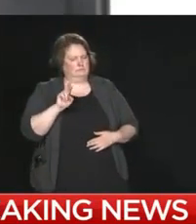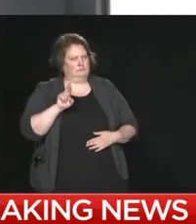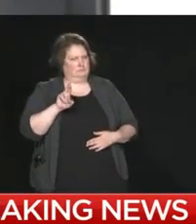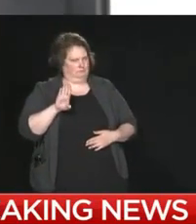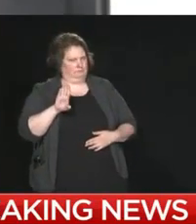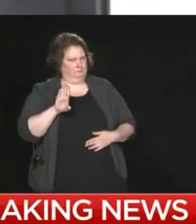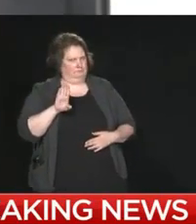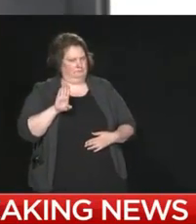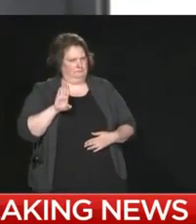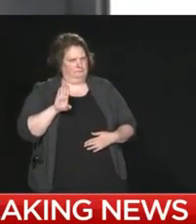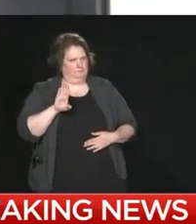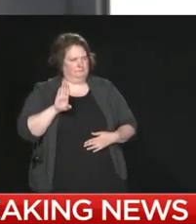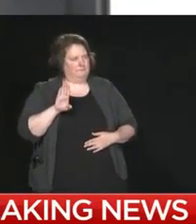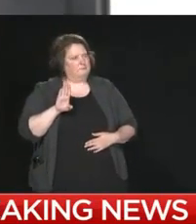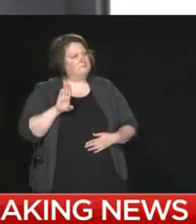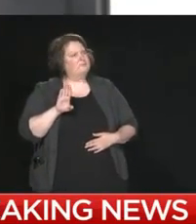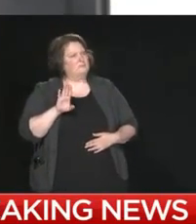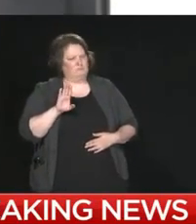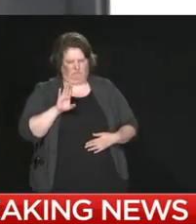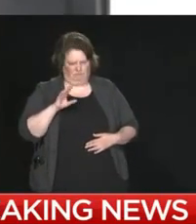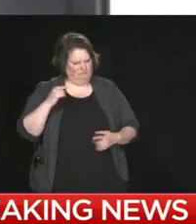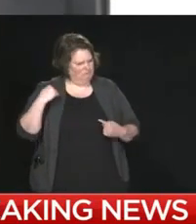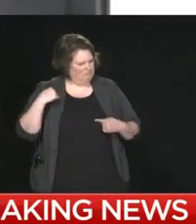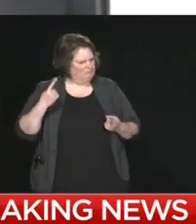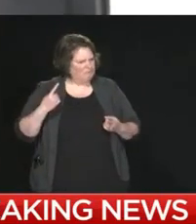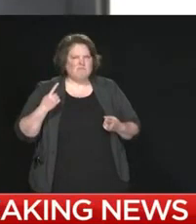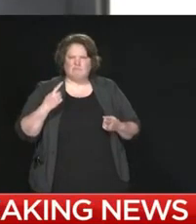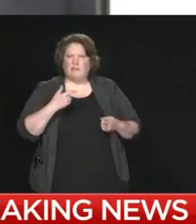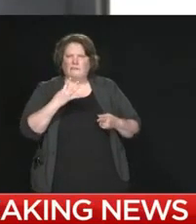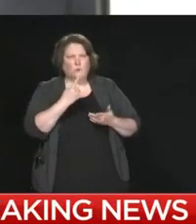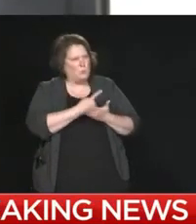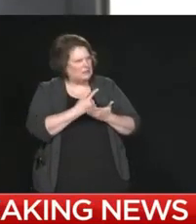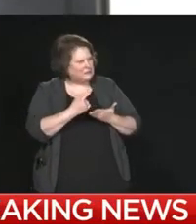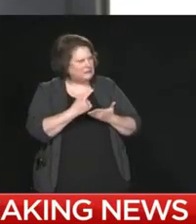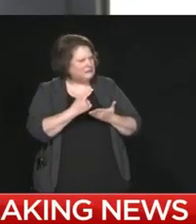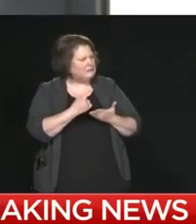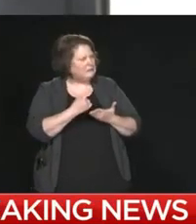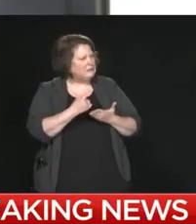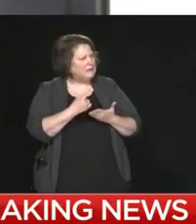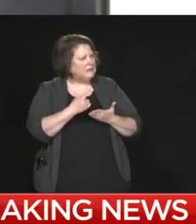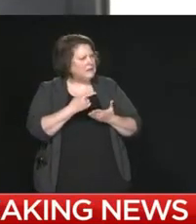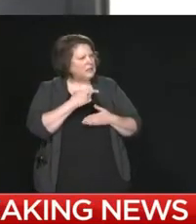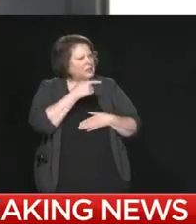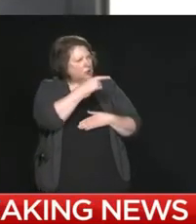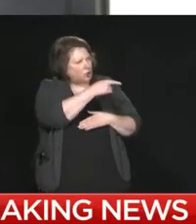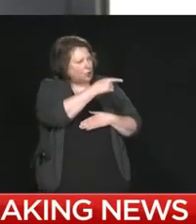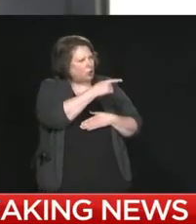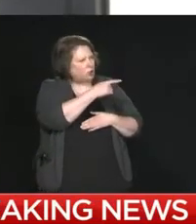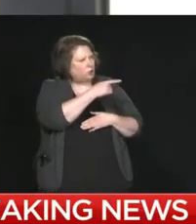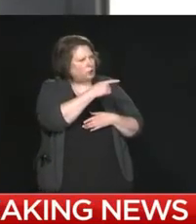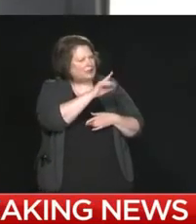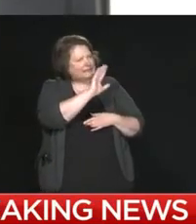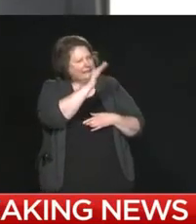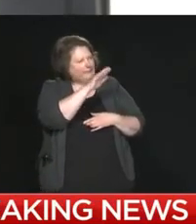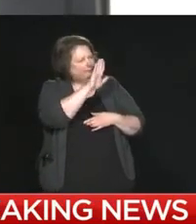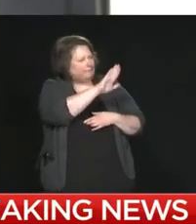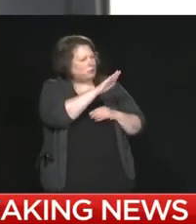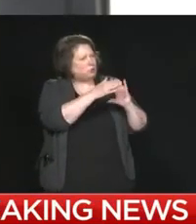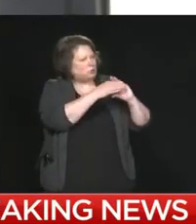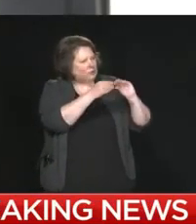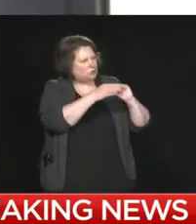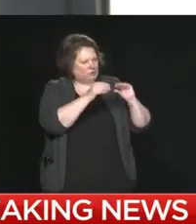over the past few days, in the past few weeks, you seem to send out the message that this would end soon. And